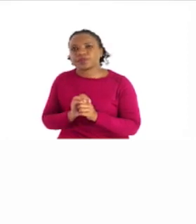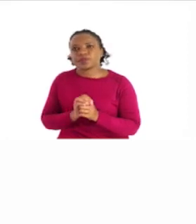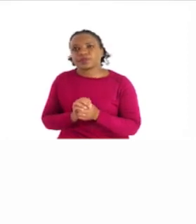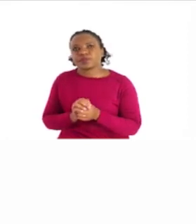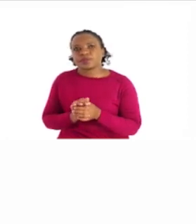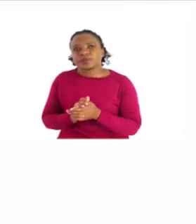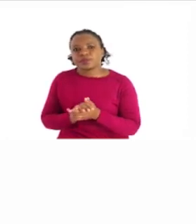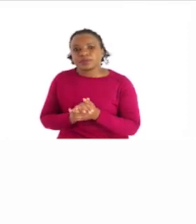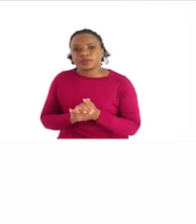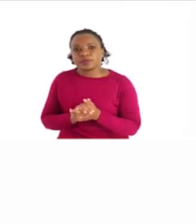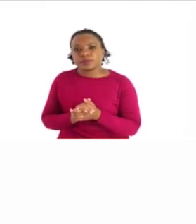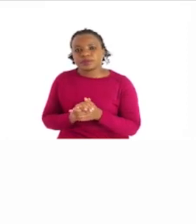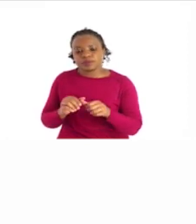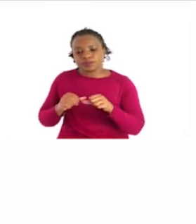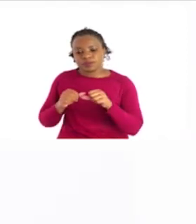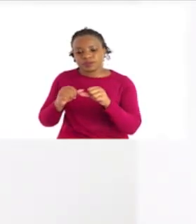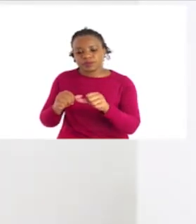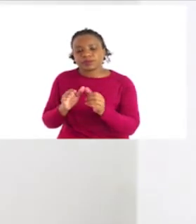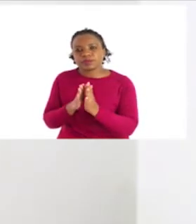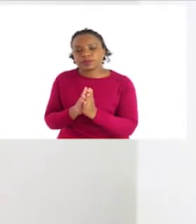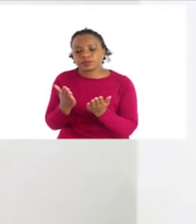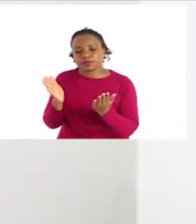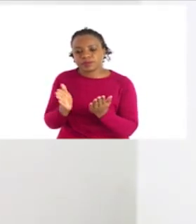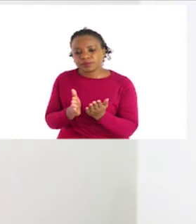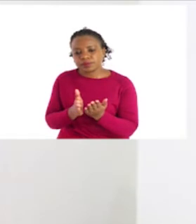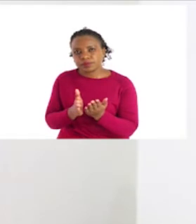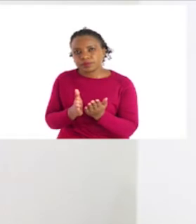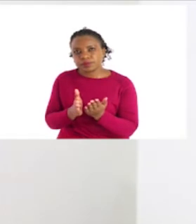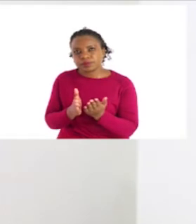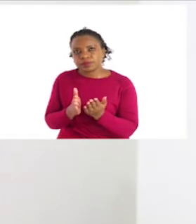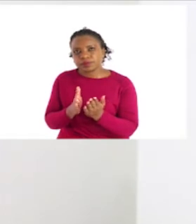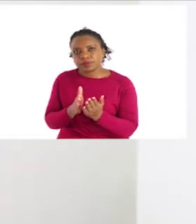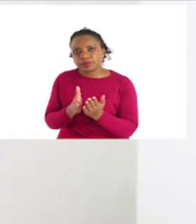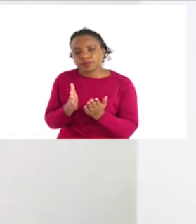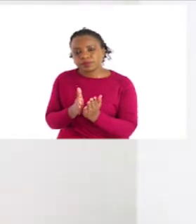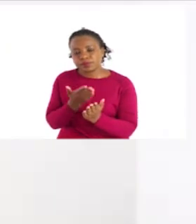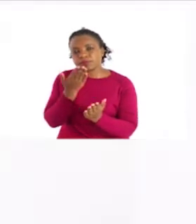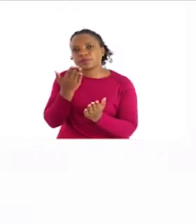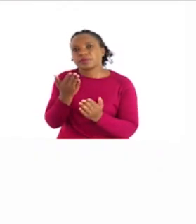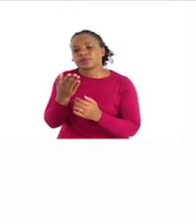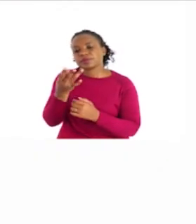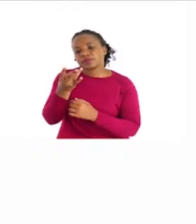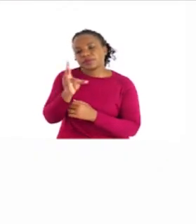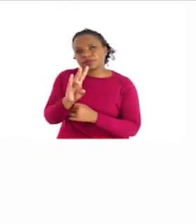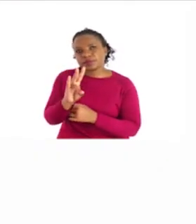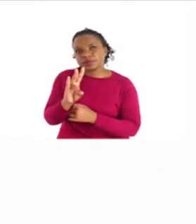activities. We are going to move on to the next activity on page